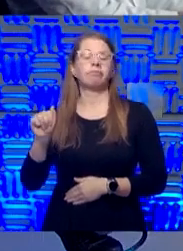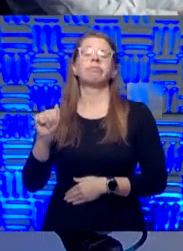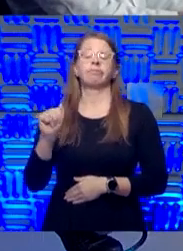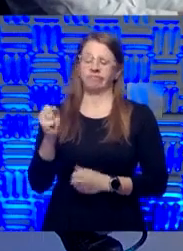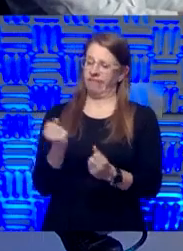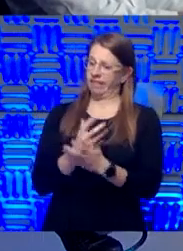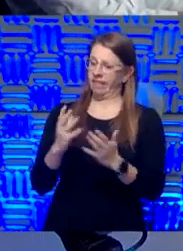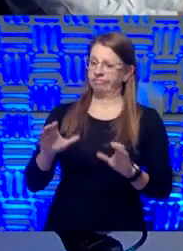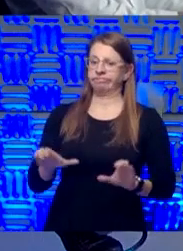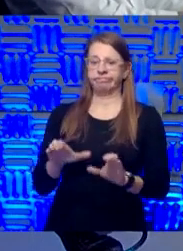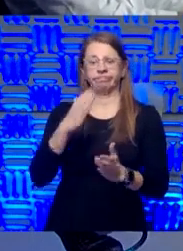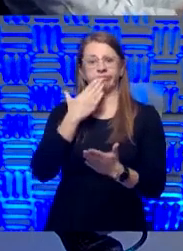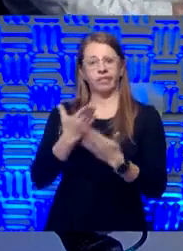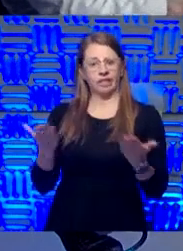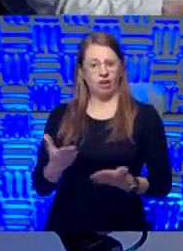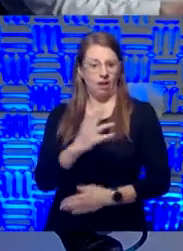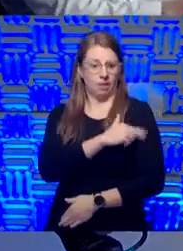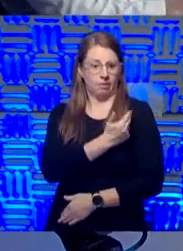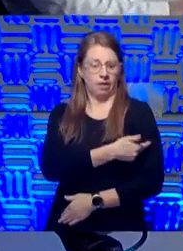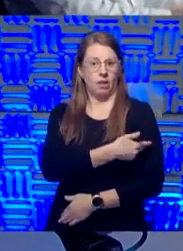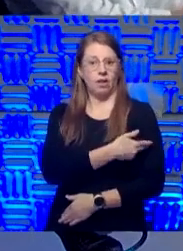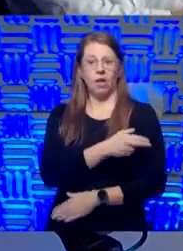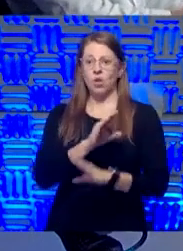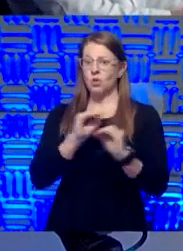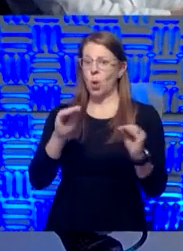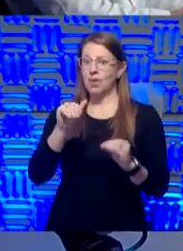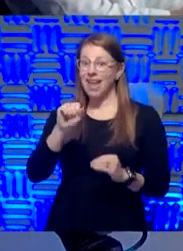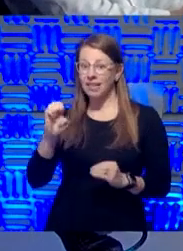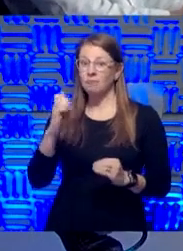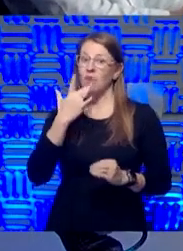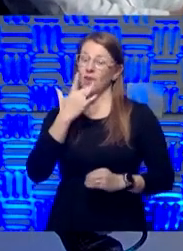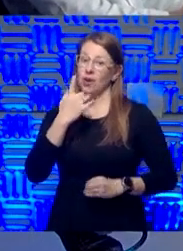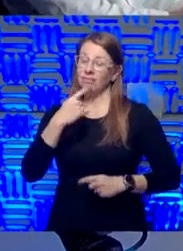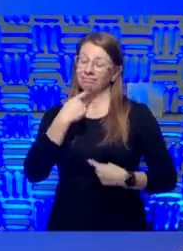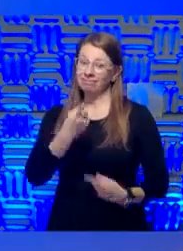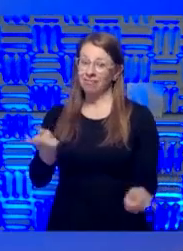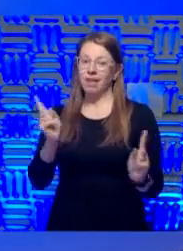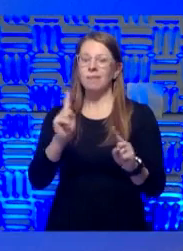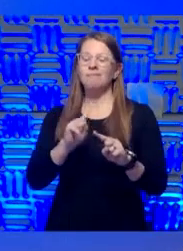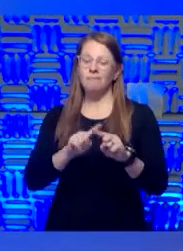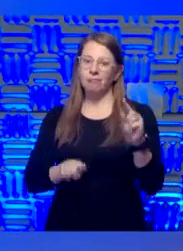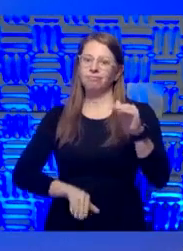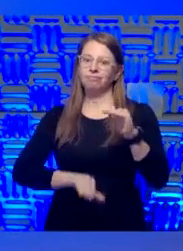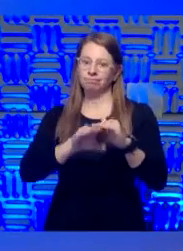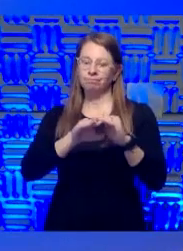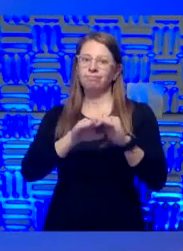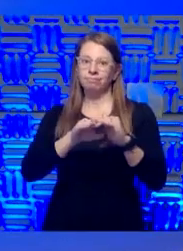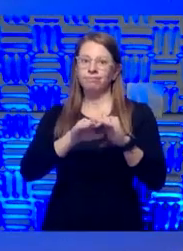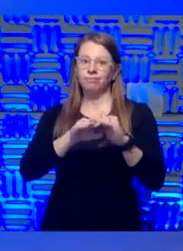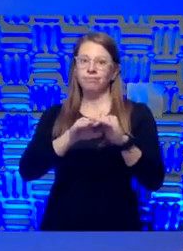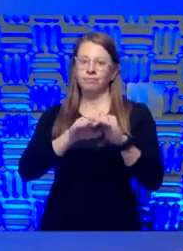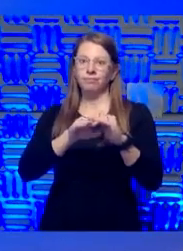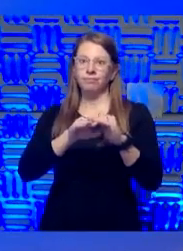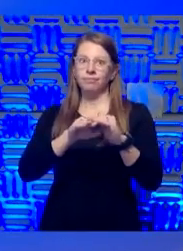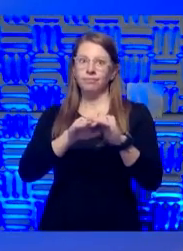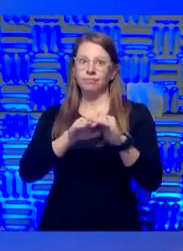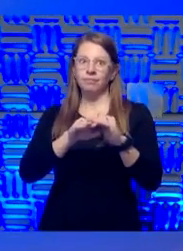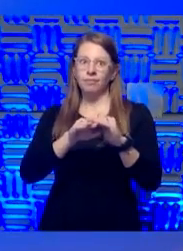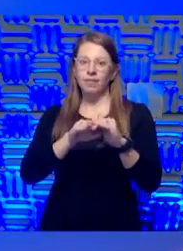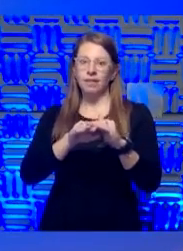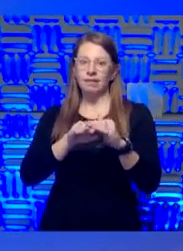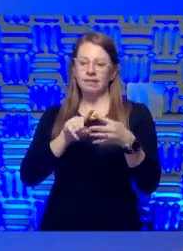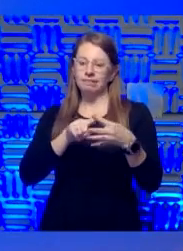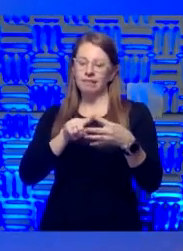at the hospital. We would like to say no cases, but we reached a peak, probably early